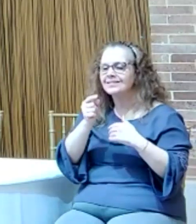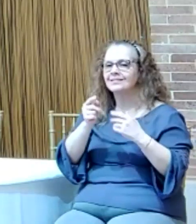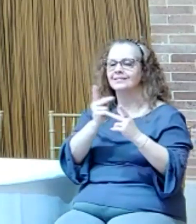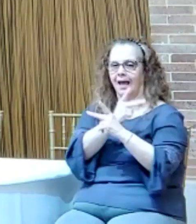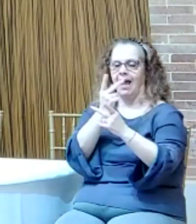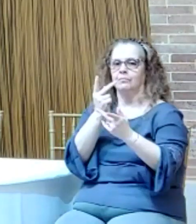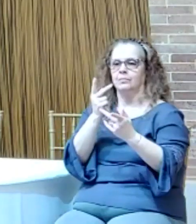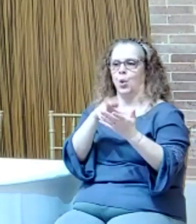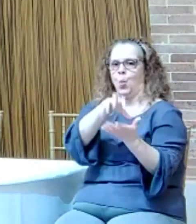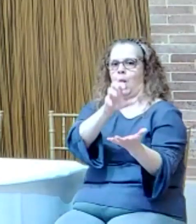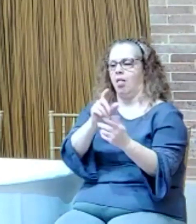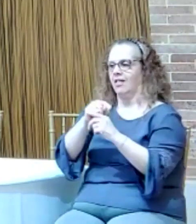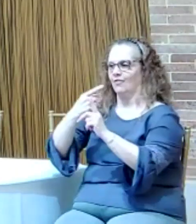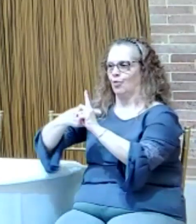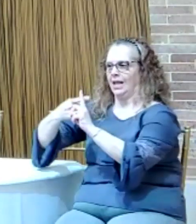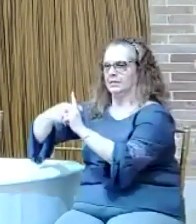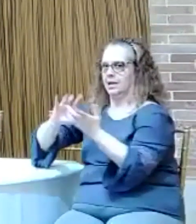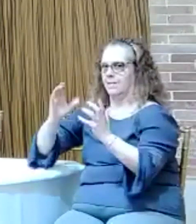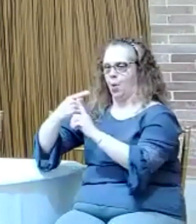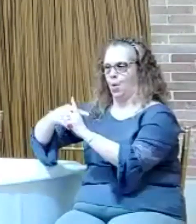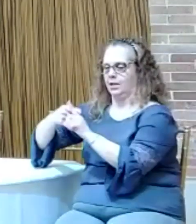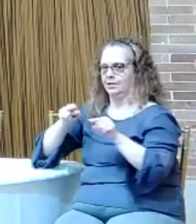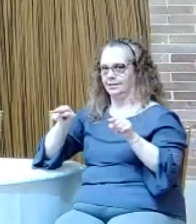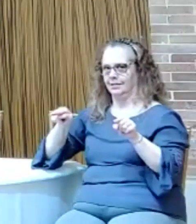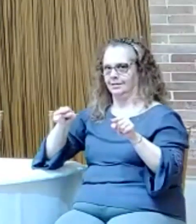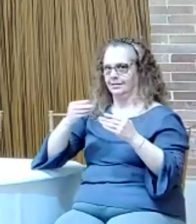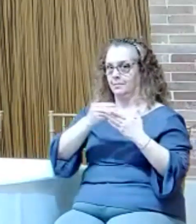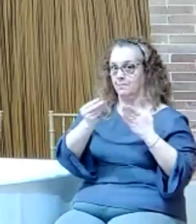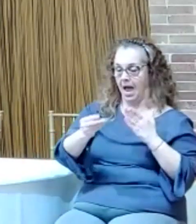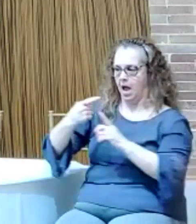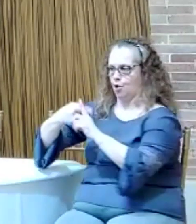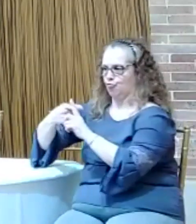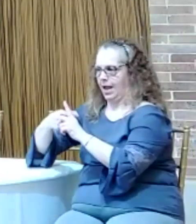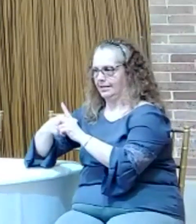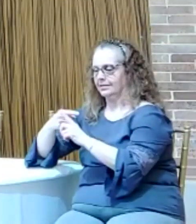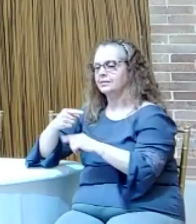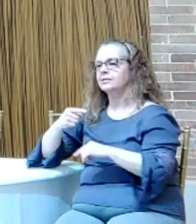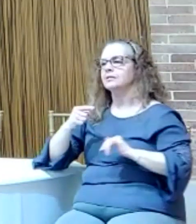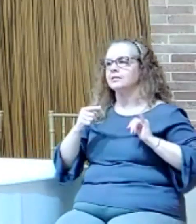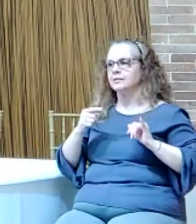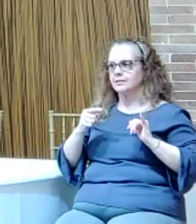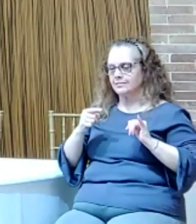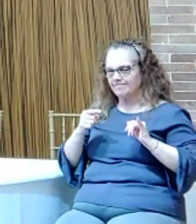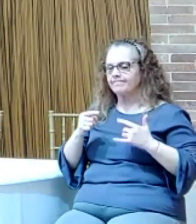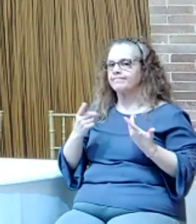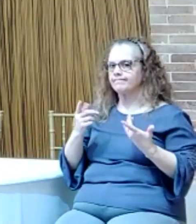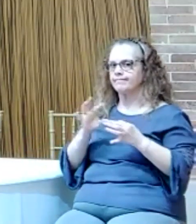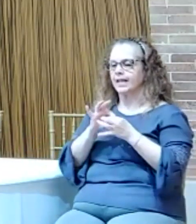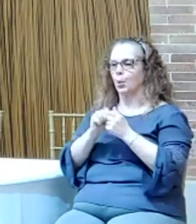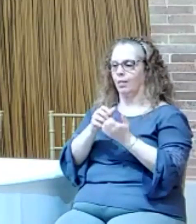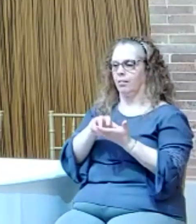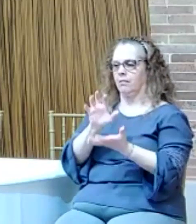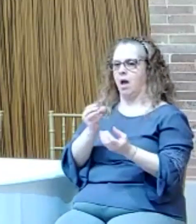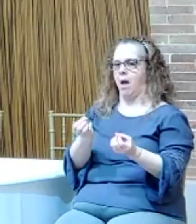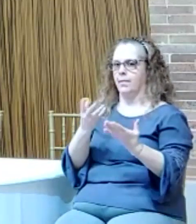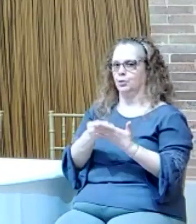renters so as homeowners ship goes thus goes the nation when it comes to wealth so let's